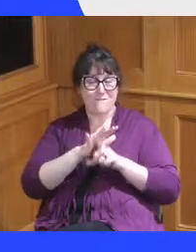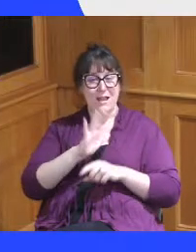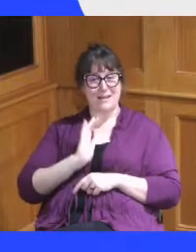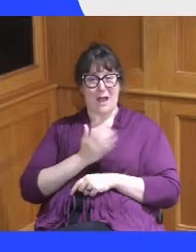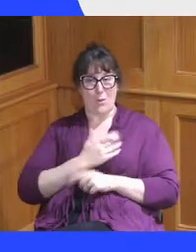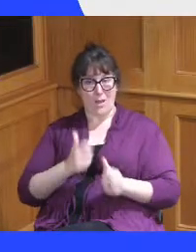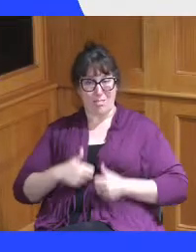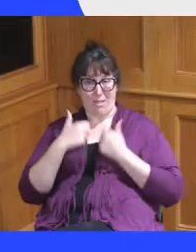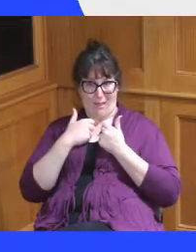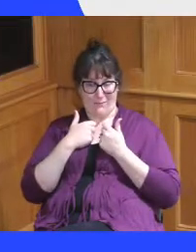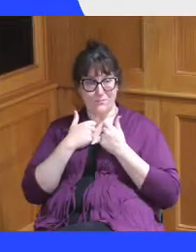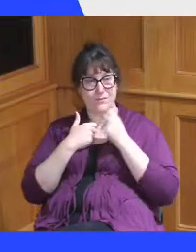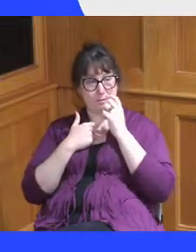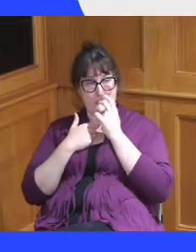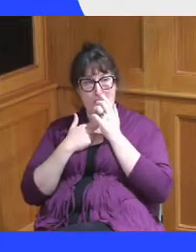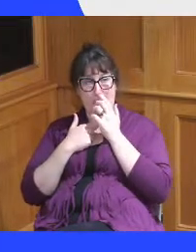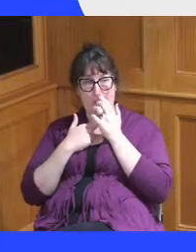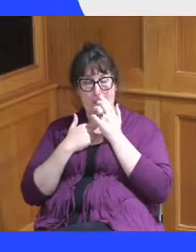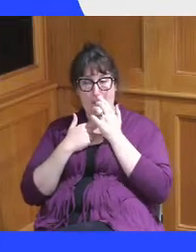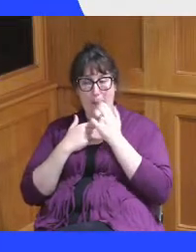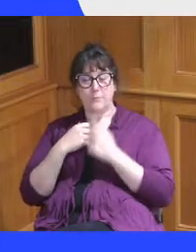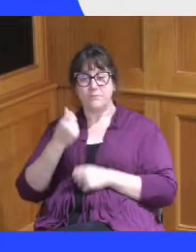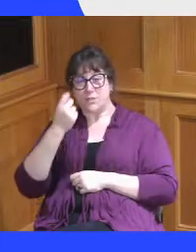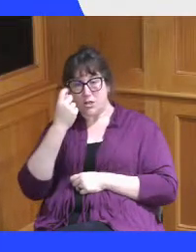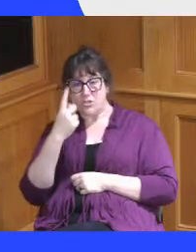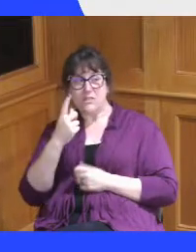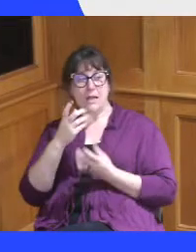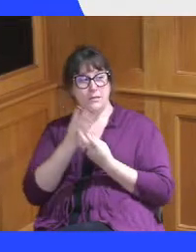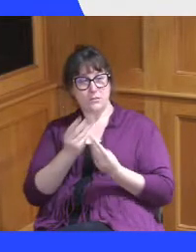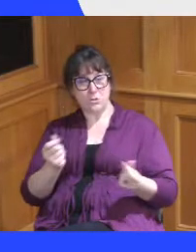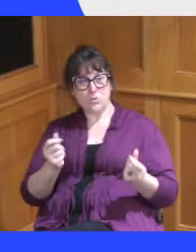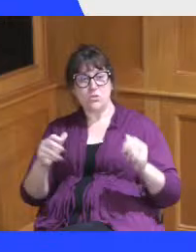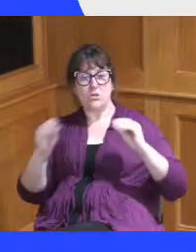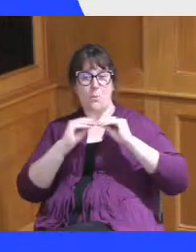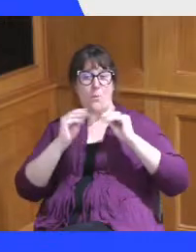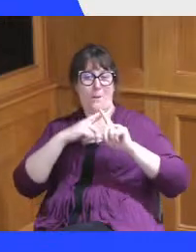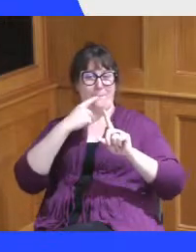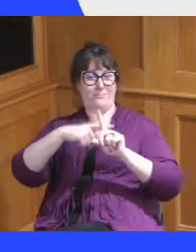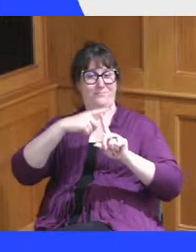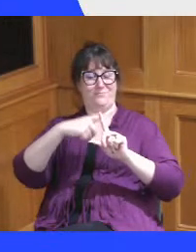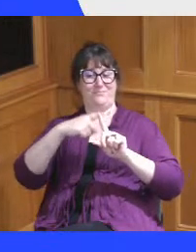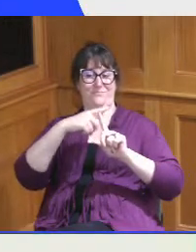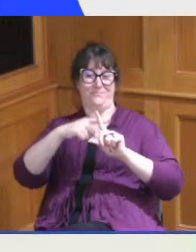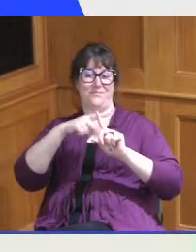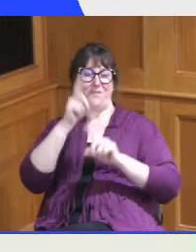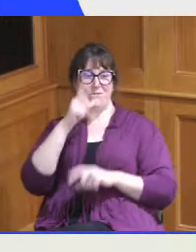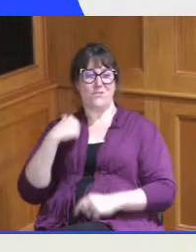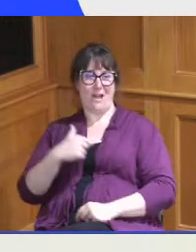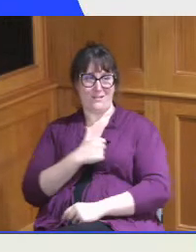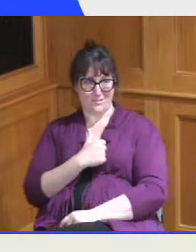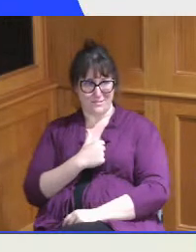to more relevant, effective, and equitable solutions and outcomes.